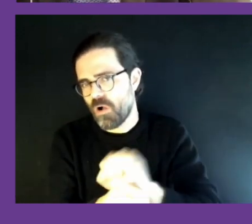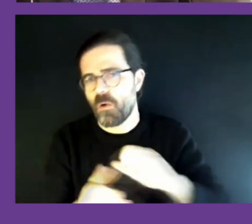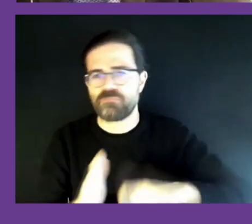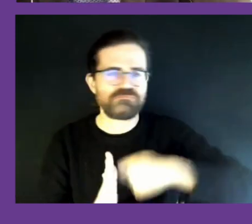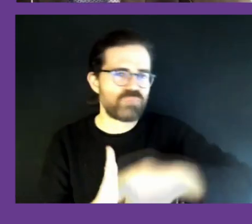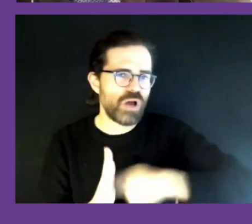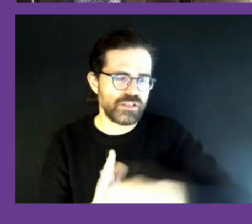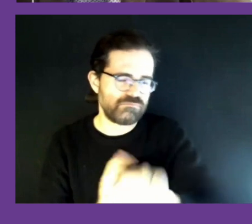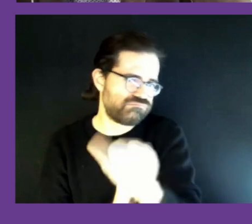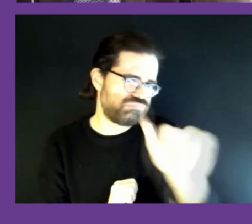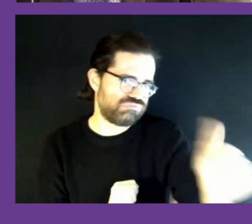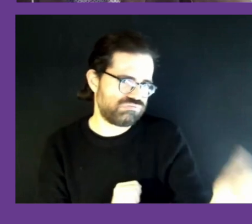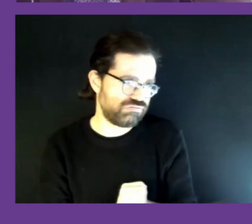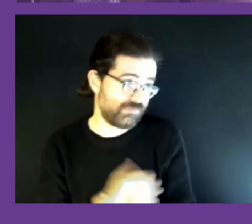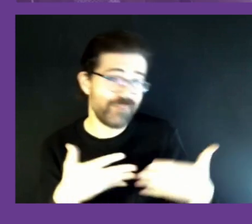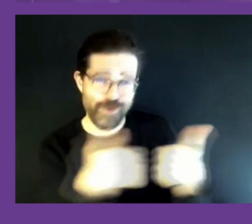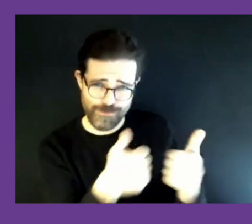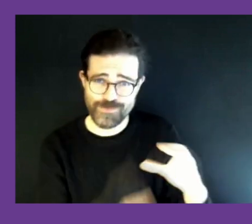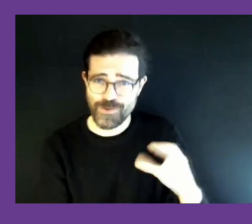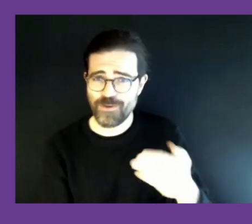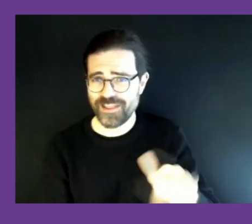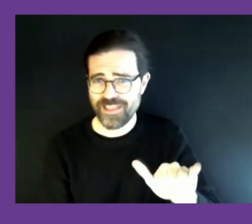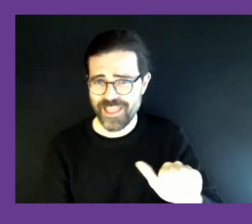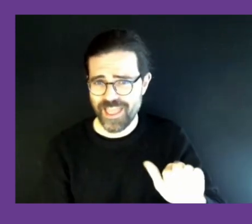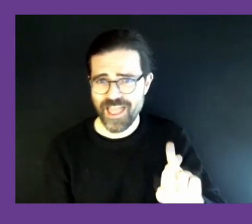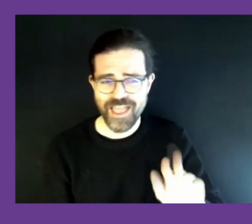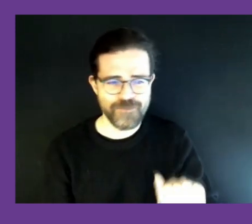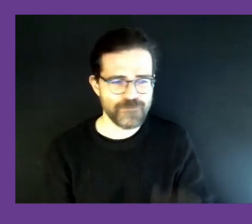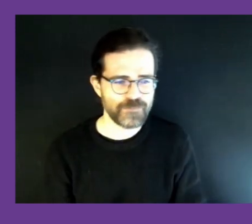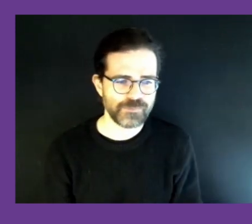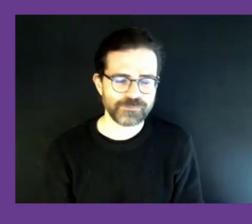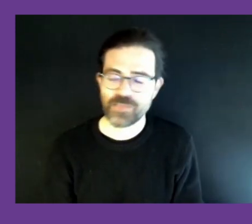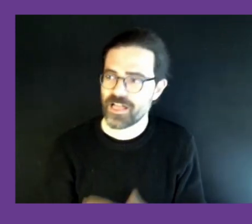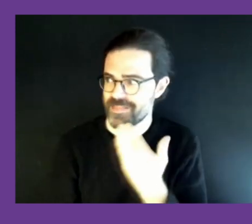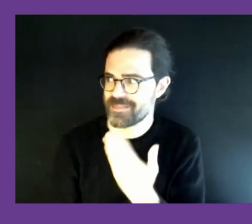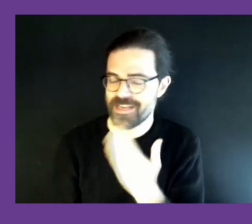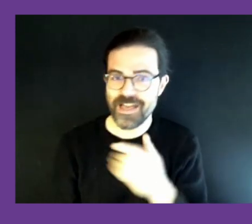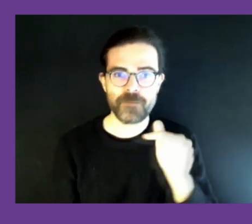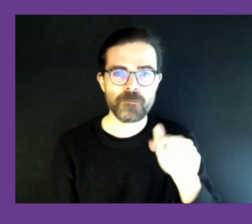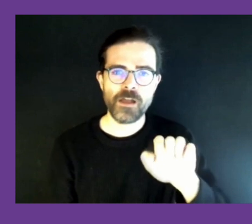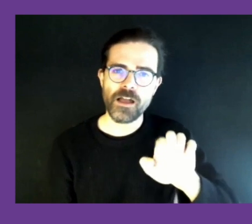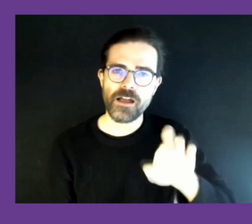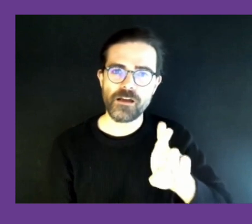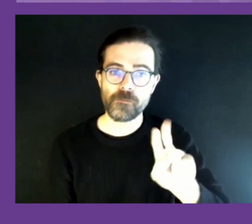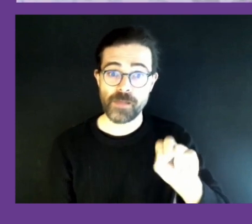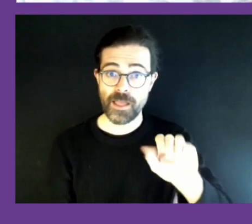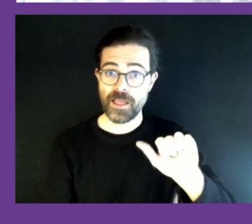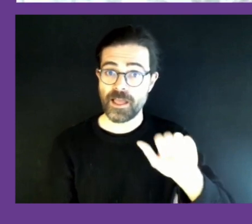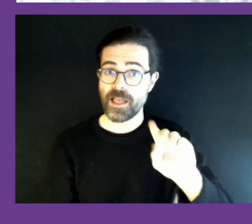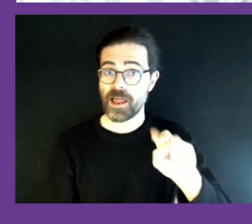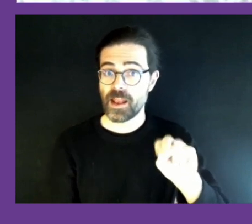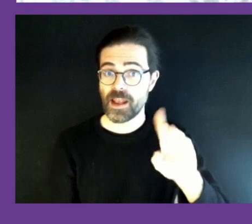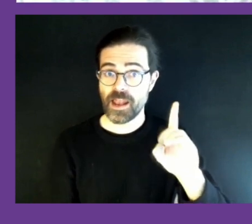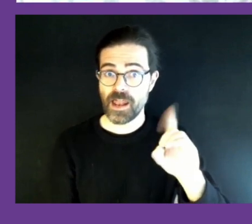Thank you very much, Fernando. Indeed, we have a very long collaboration with also many